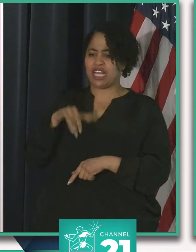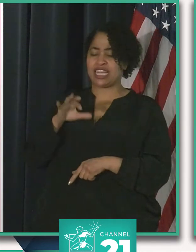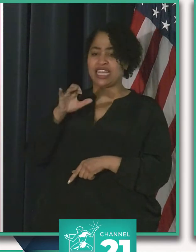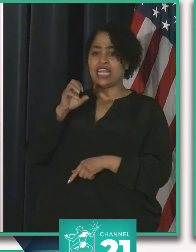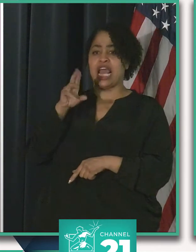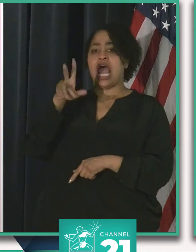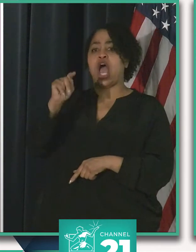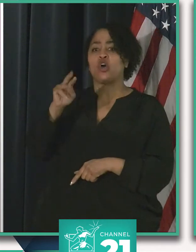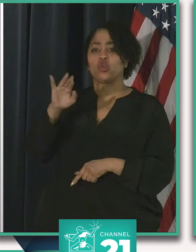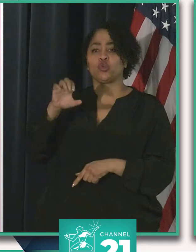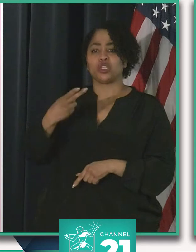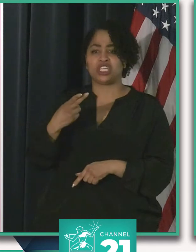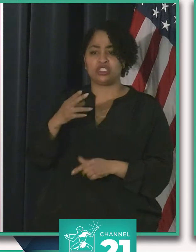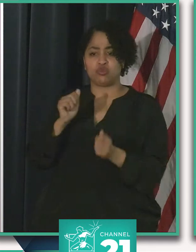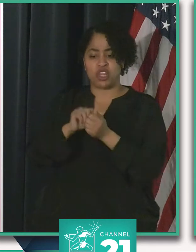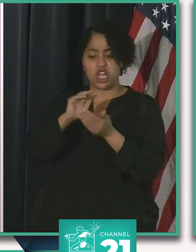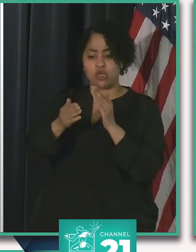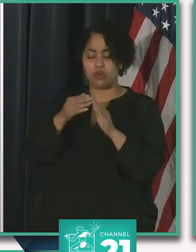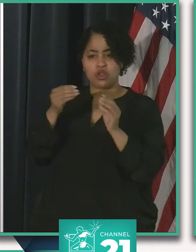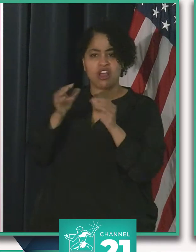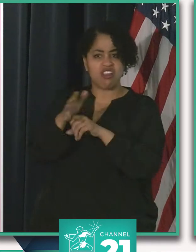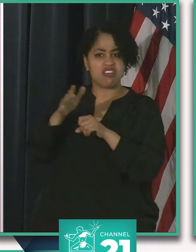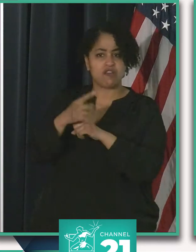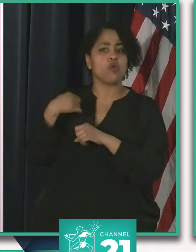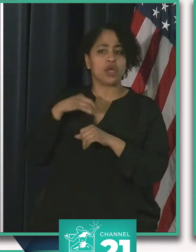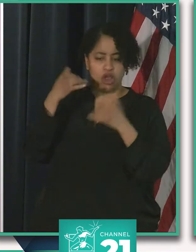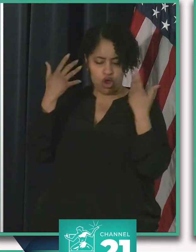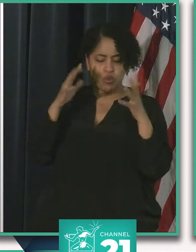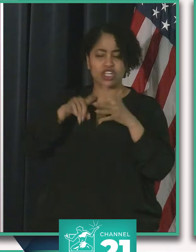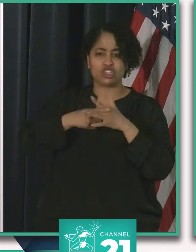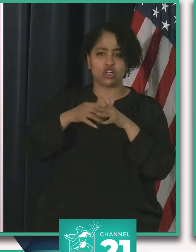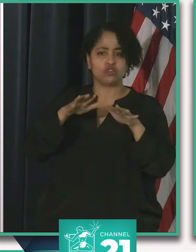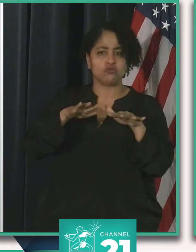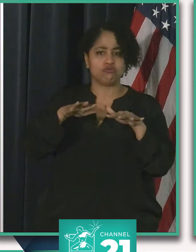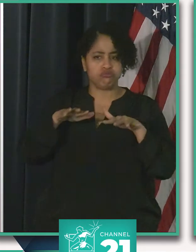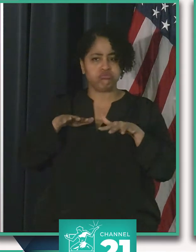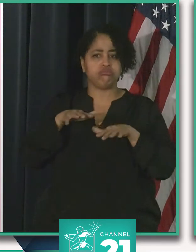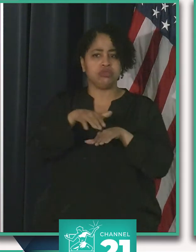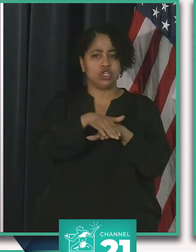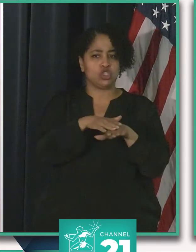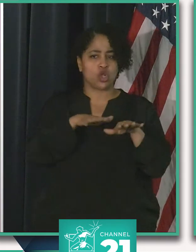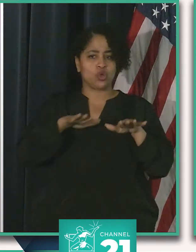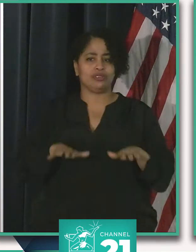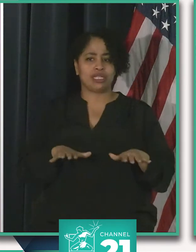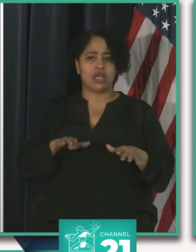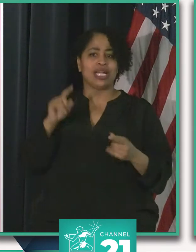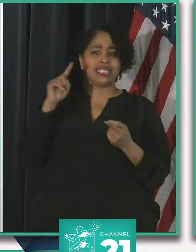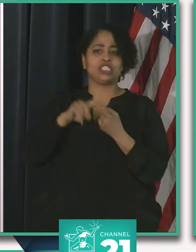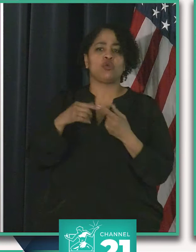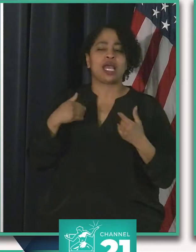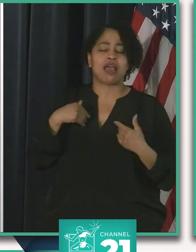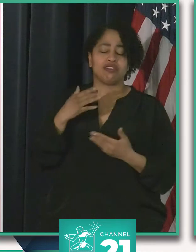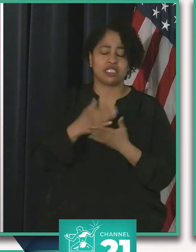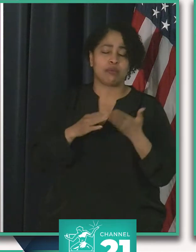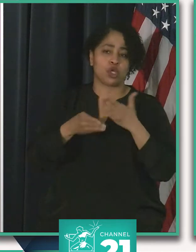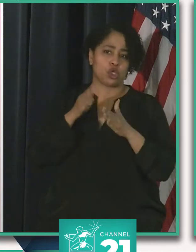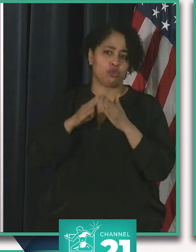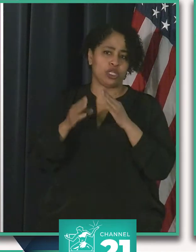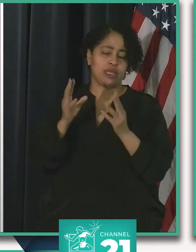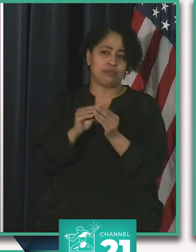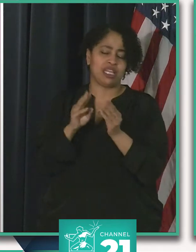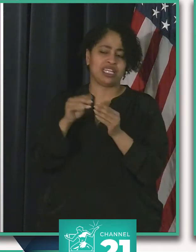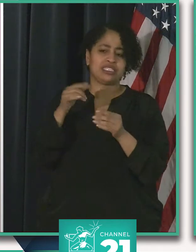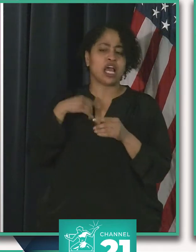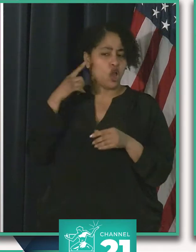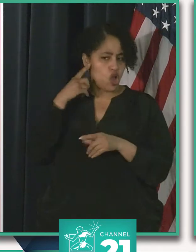been done thoroughly enough. We are slowing this down until there are some community meetings and the folks in that neighborhood.